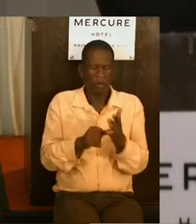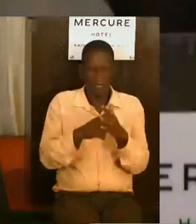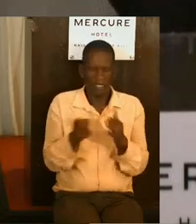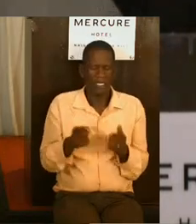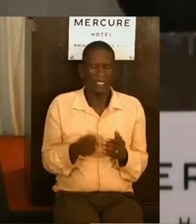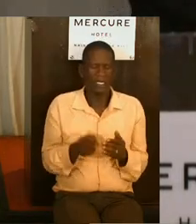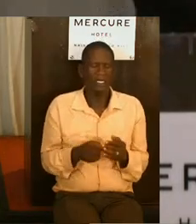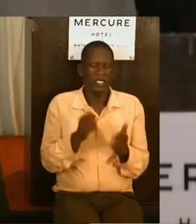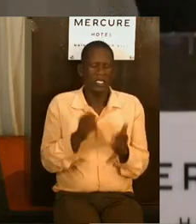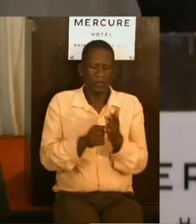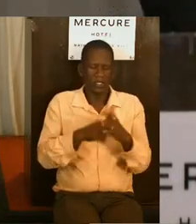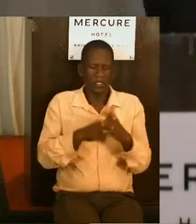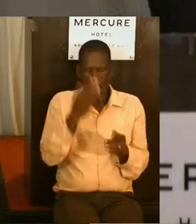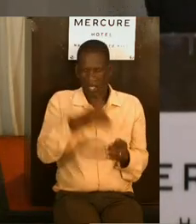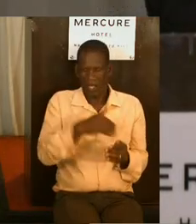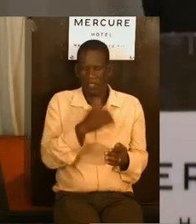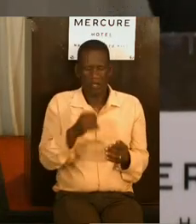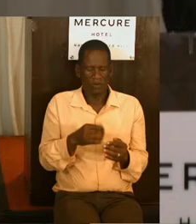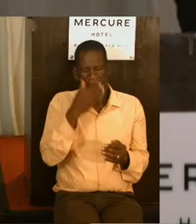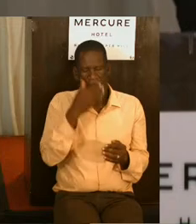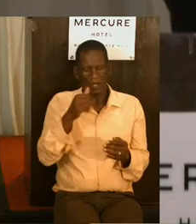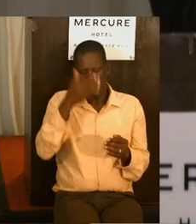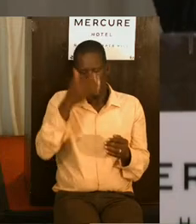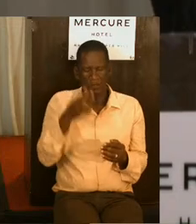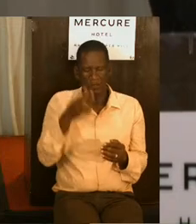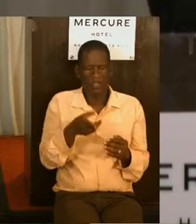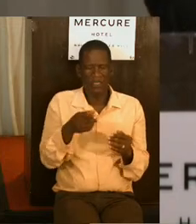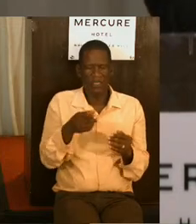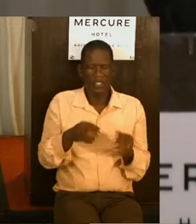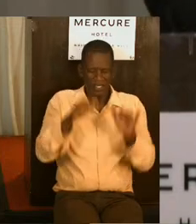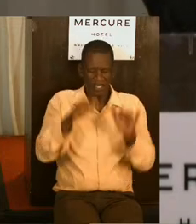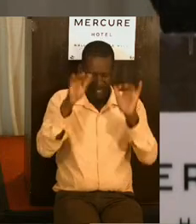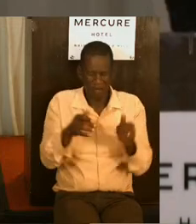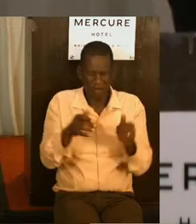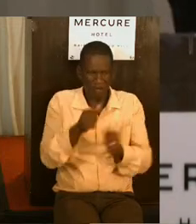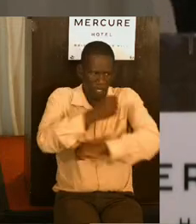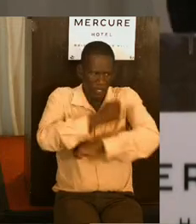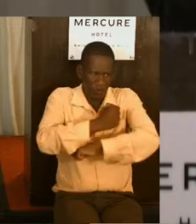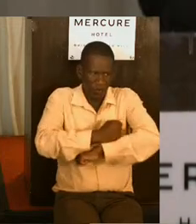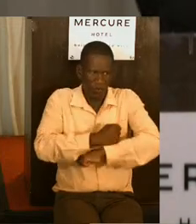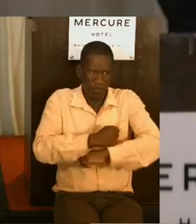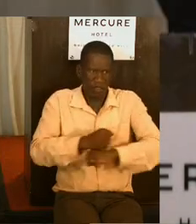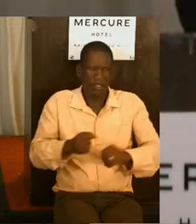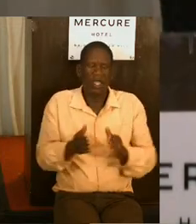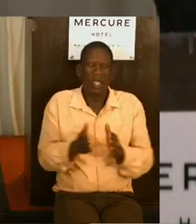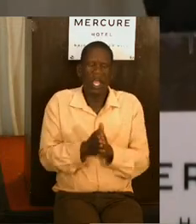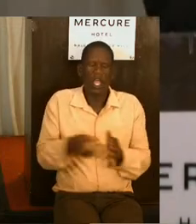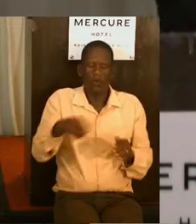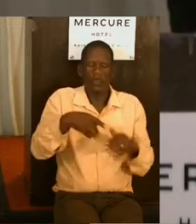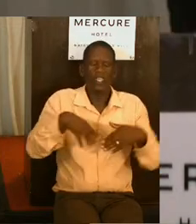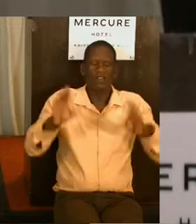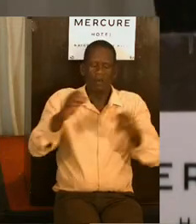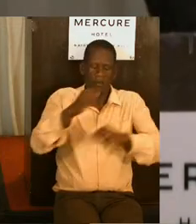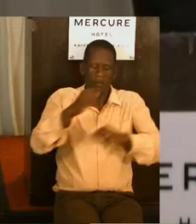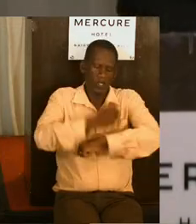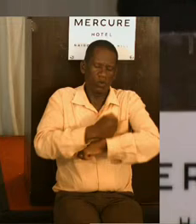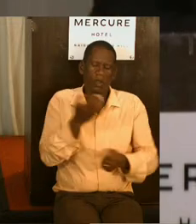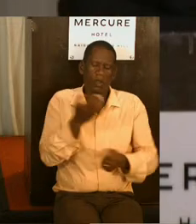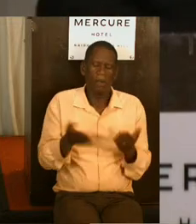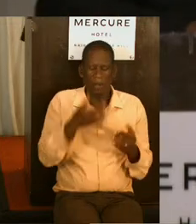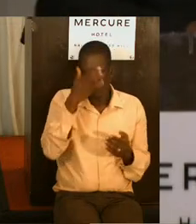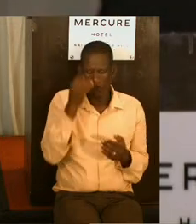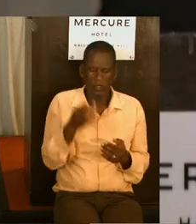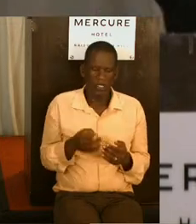uh the Catholics got it a little better because they stuck to this to their schools uh we gave up the schools possibly because